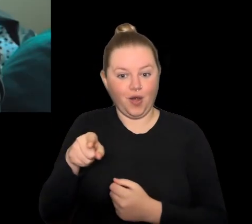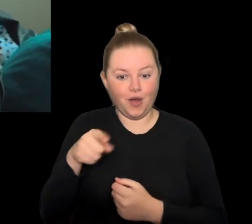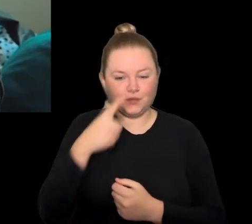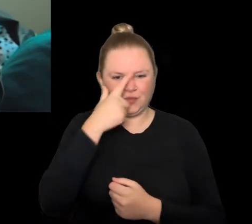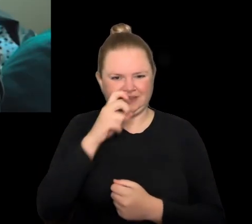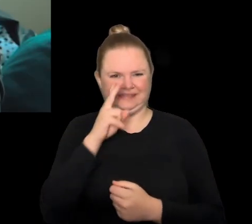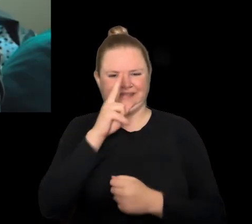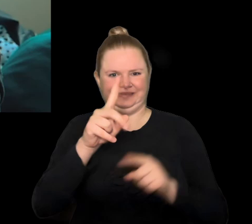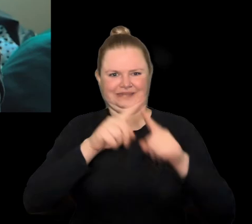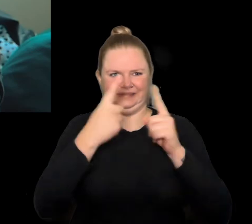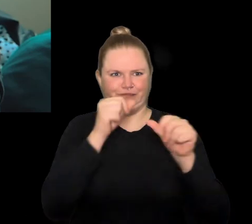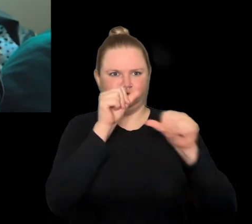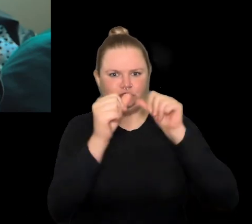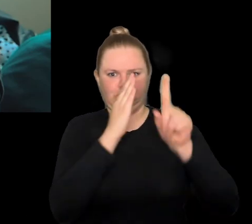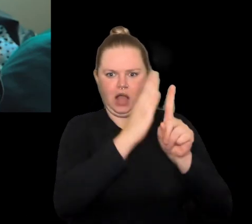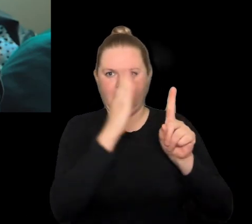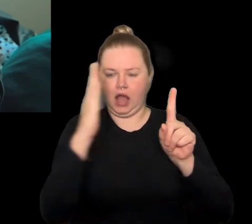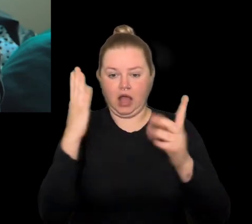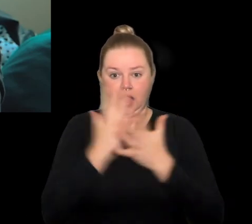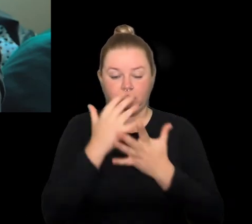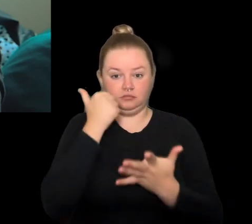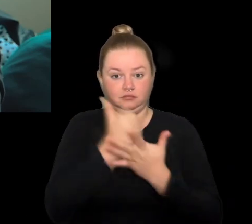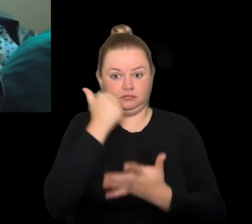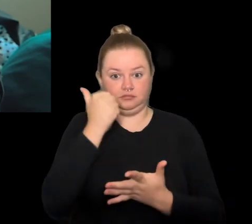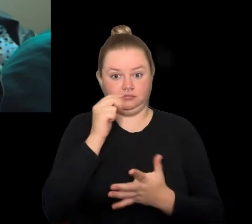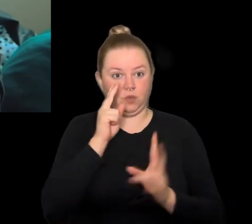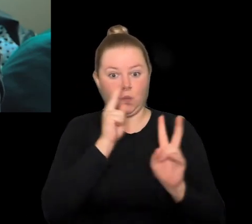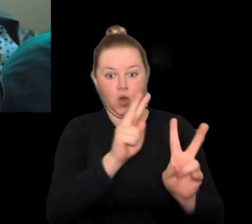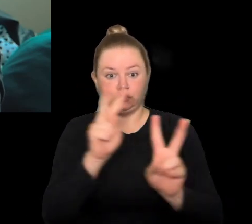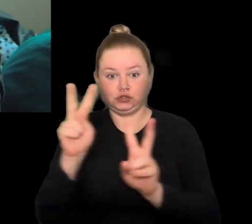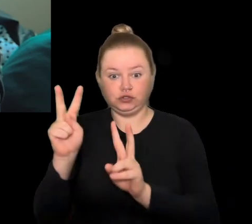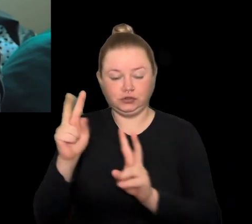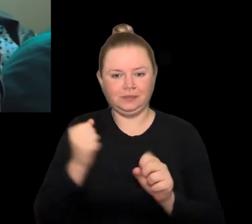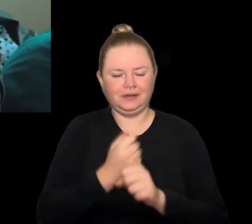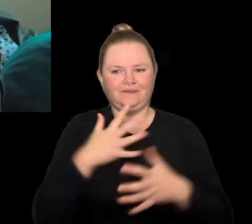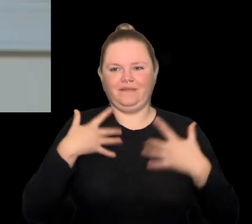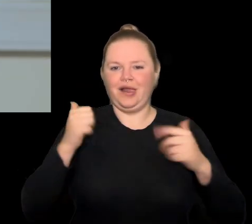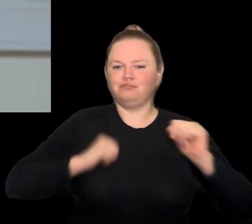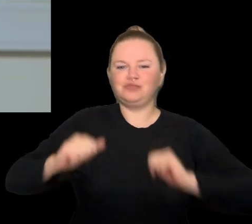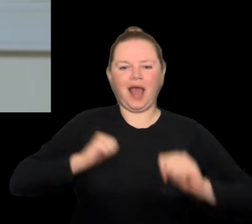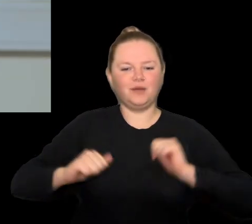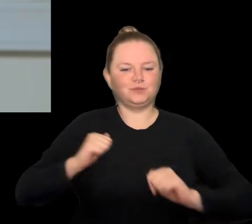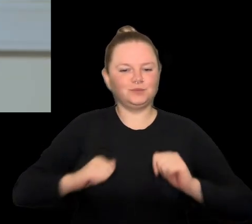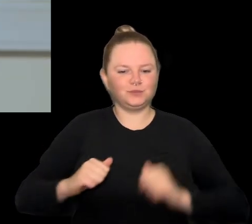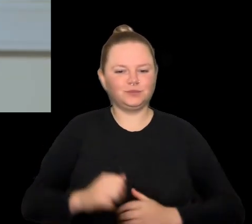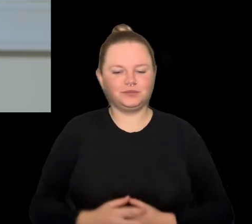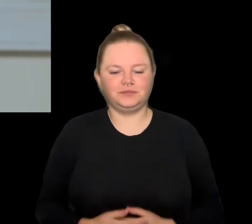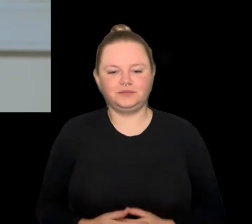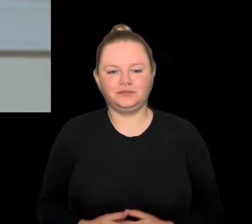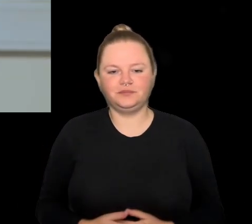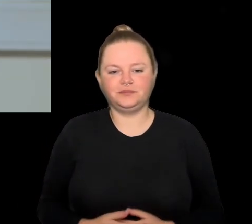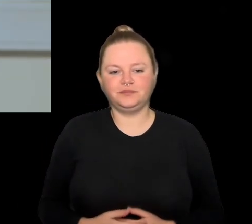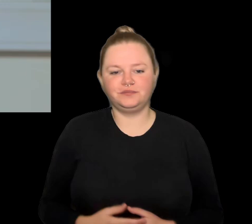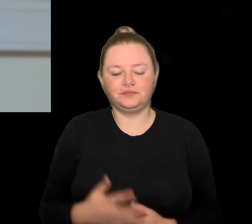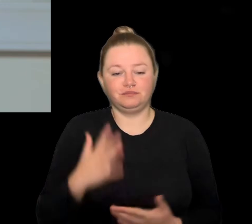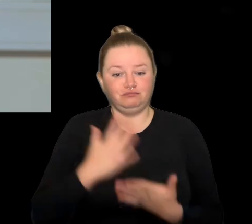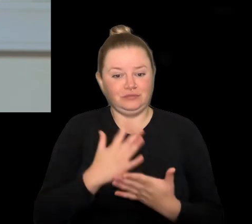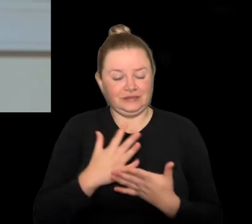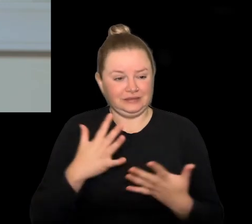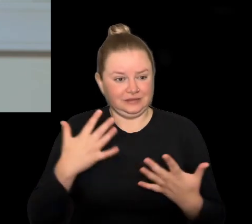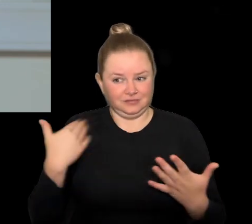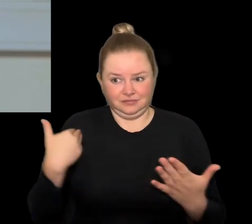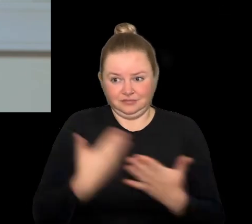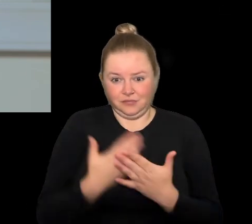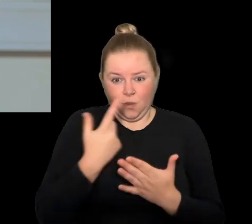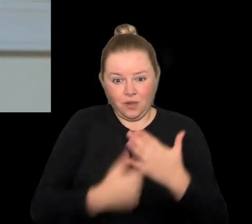And you can see the progression, and it's an amazing thing to watch. Makes you feel proud. I mean, we've only done this is session number